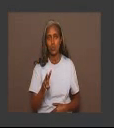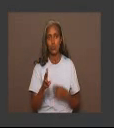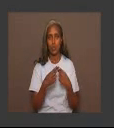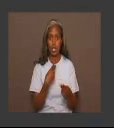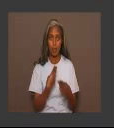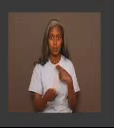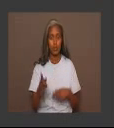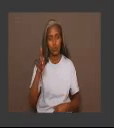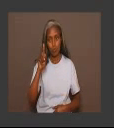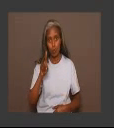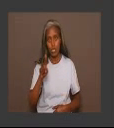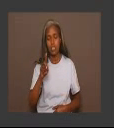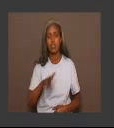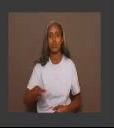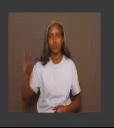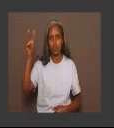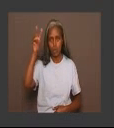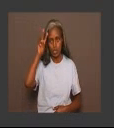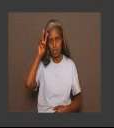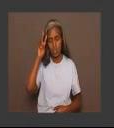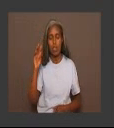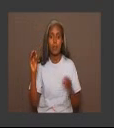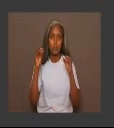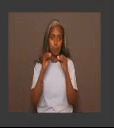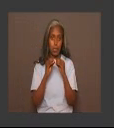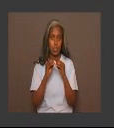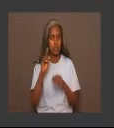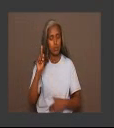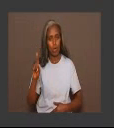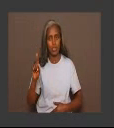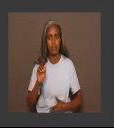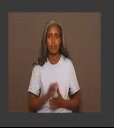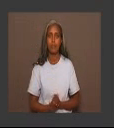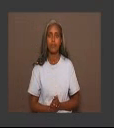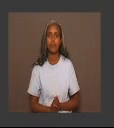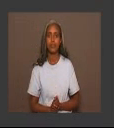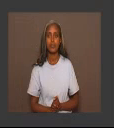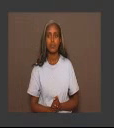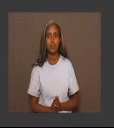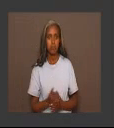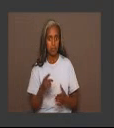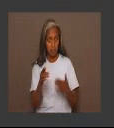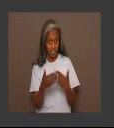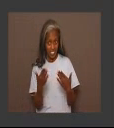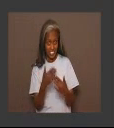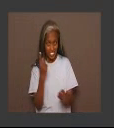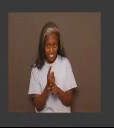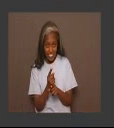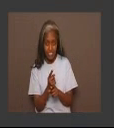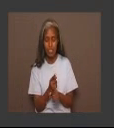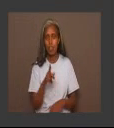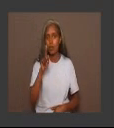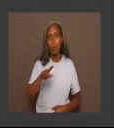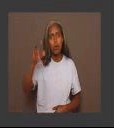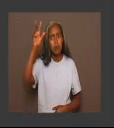2 times 1 squared plus 1. Easy, right?